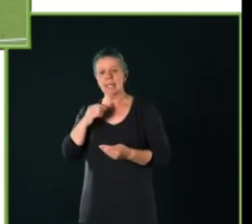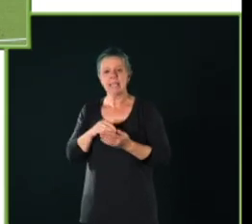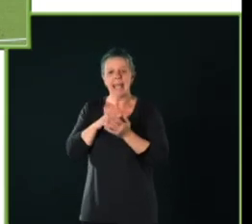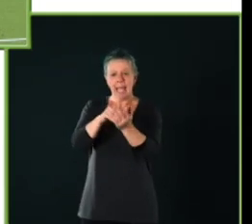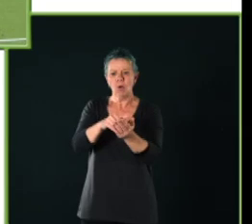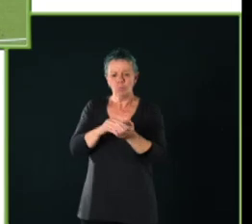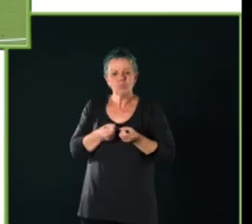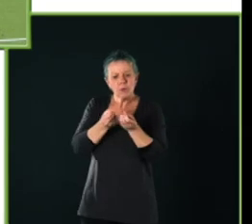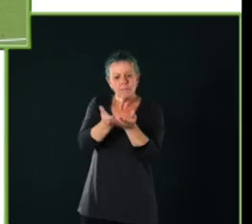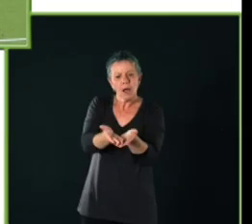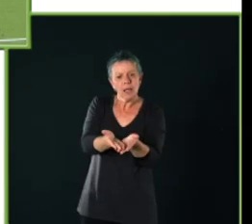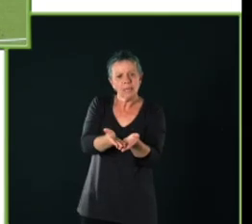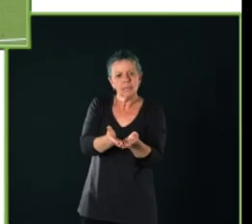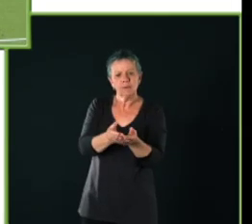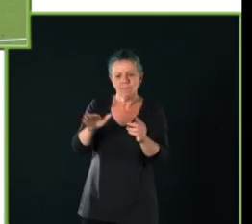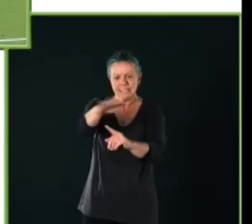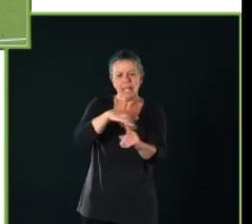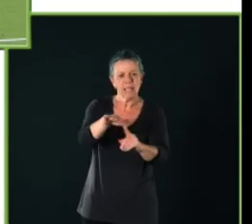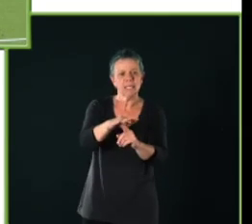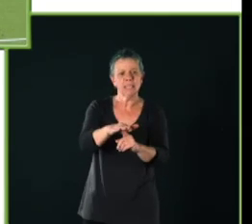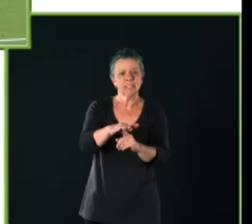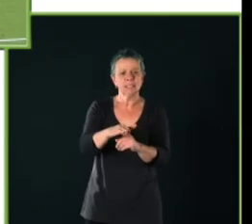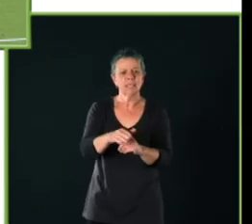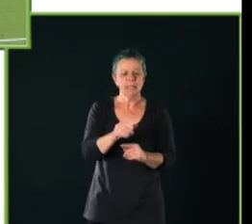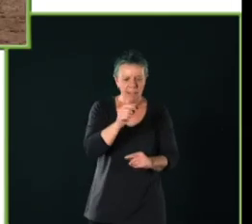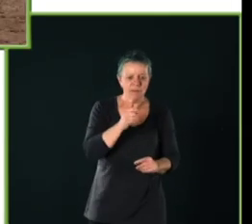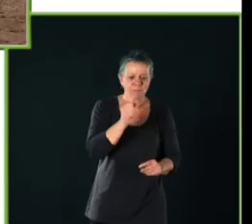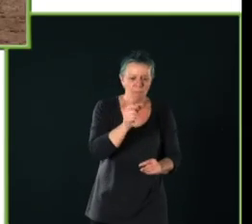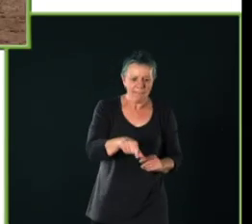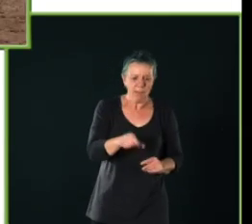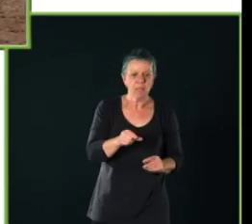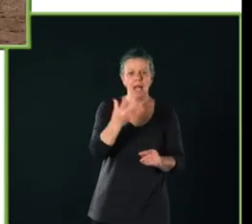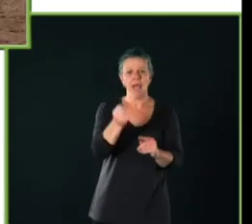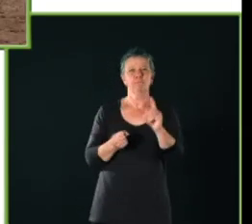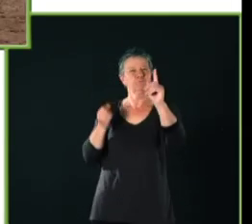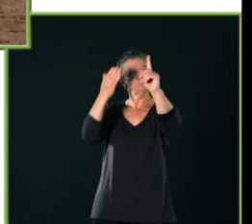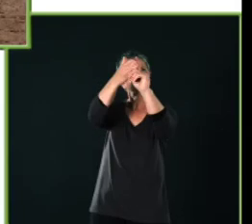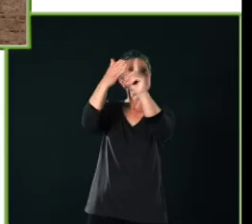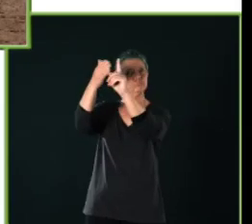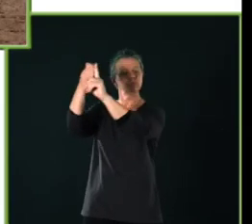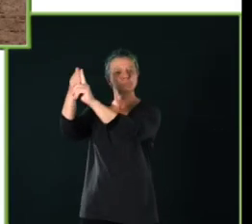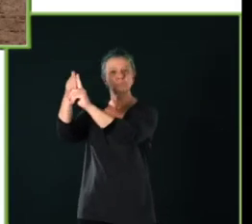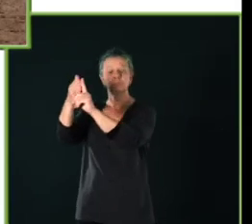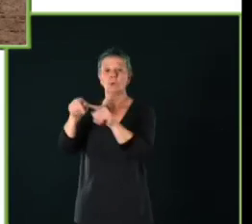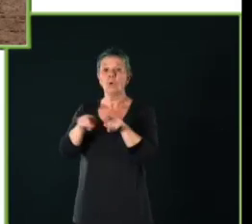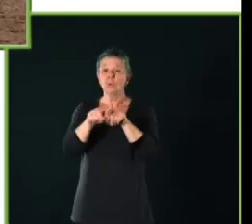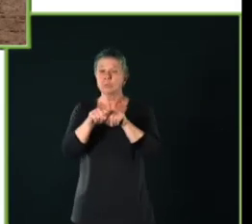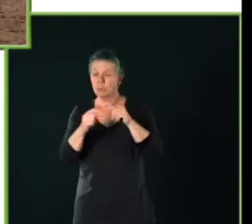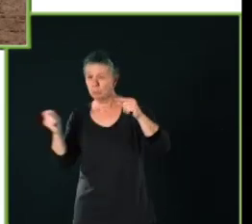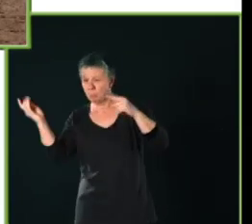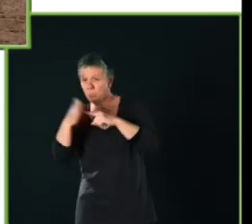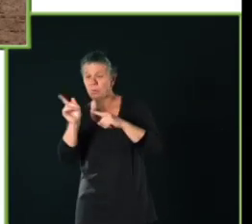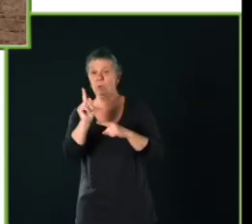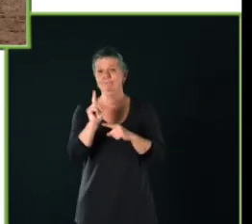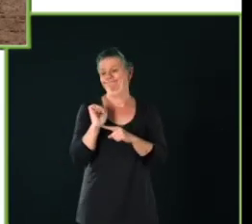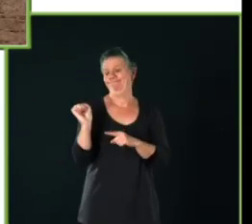facilities with the help of those people who want to get there. But the most important also is our environment.